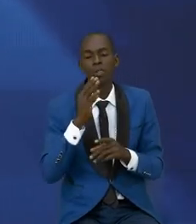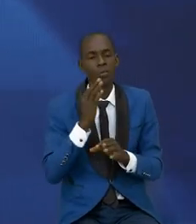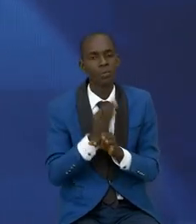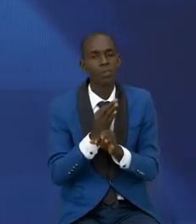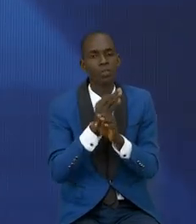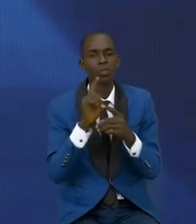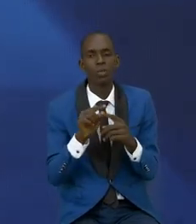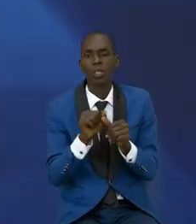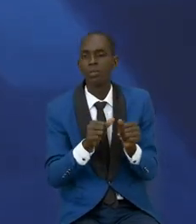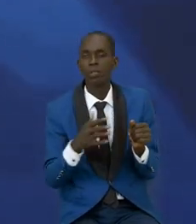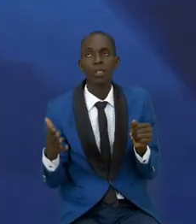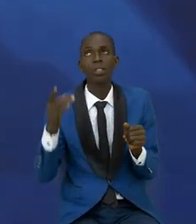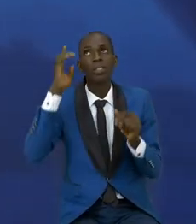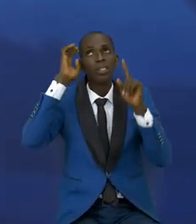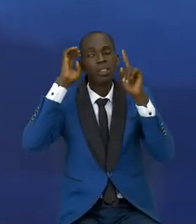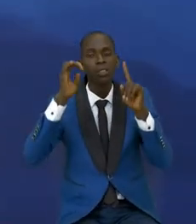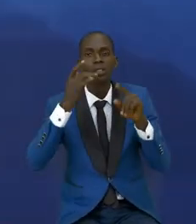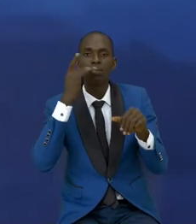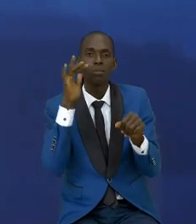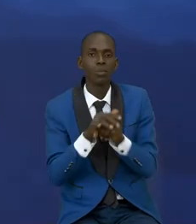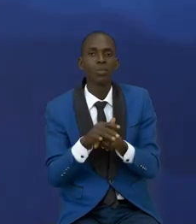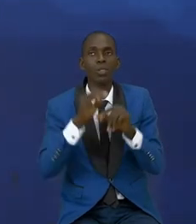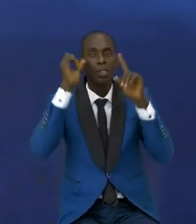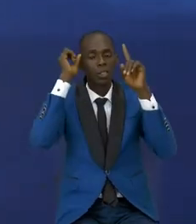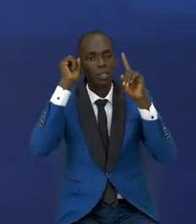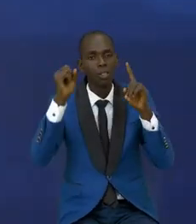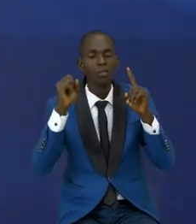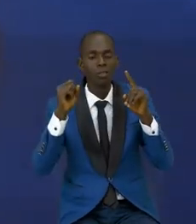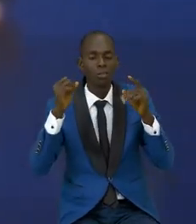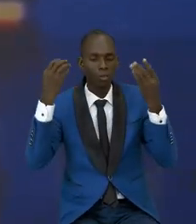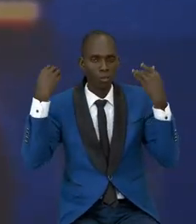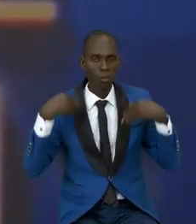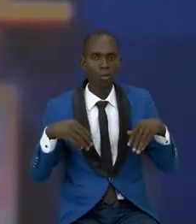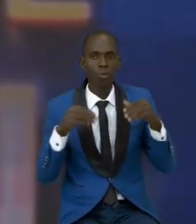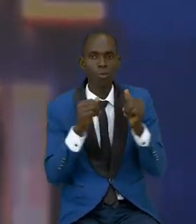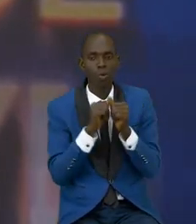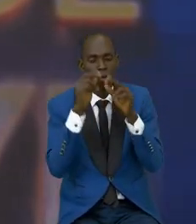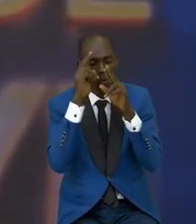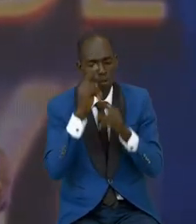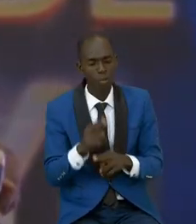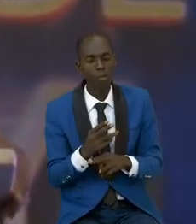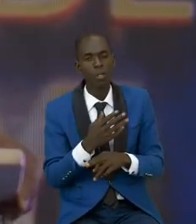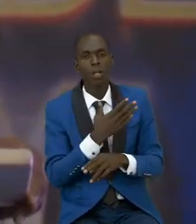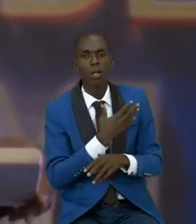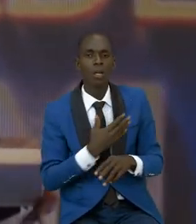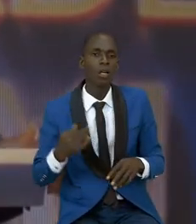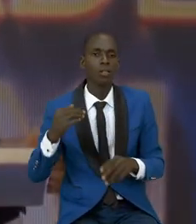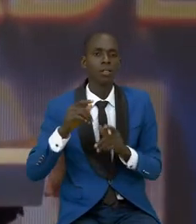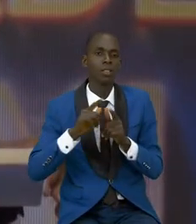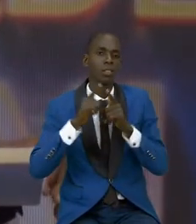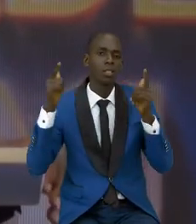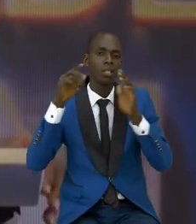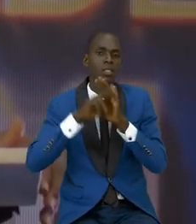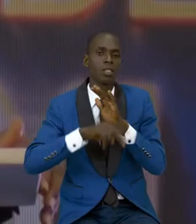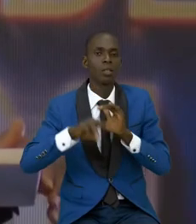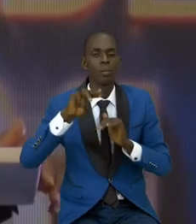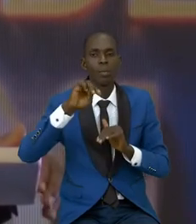he has said. He's clothed with honor and majesty. We're looking at